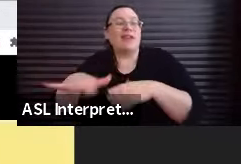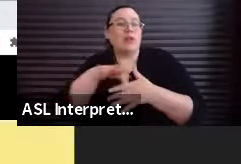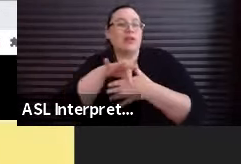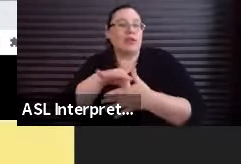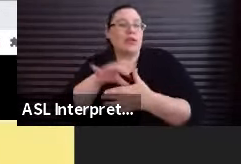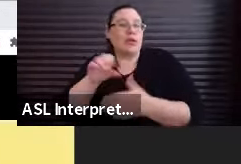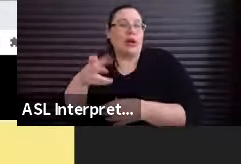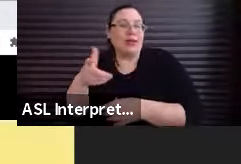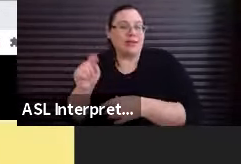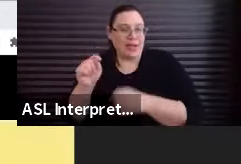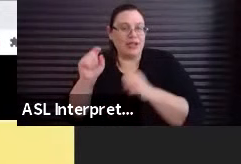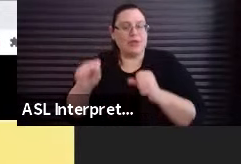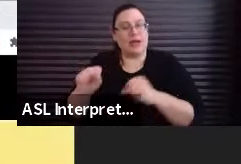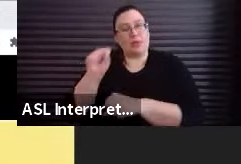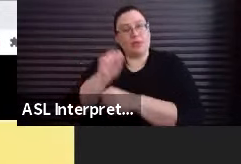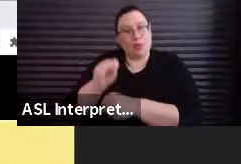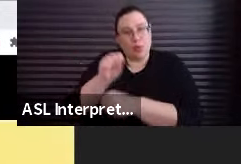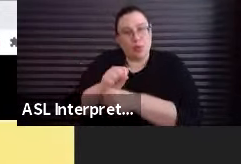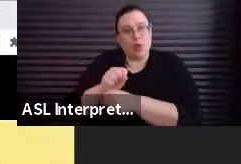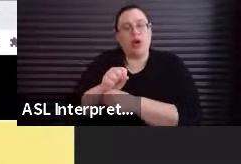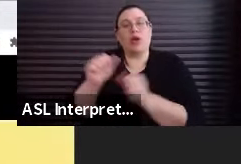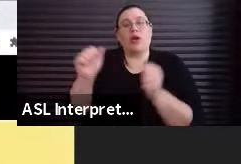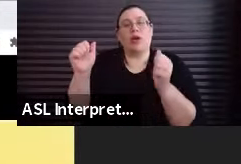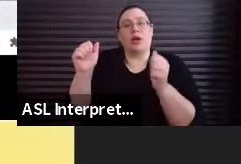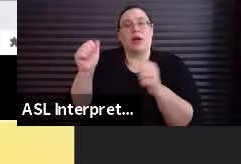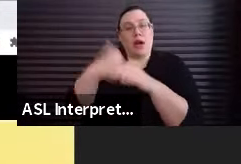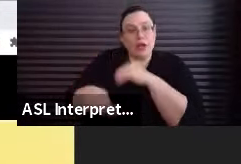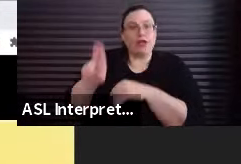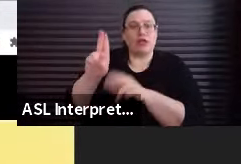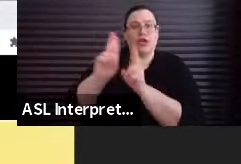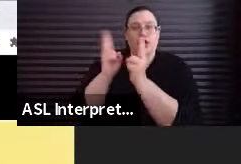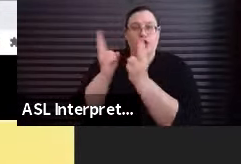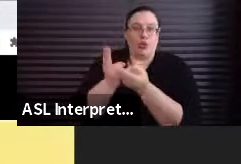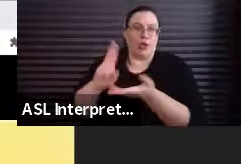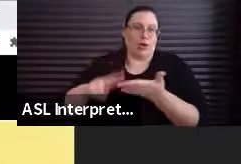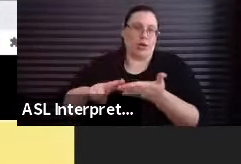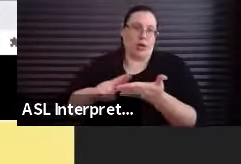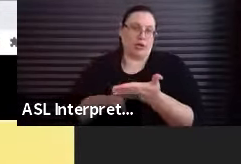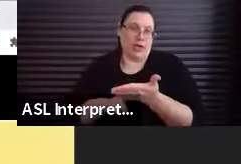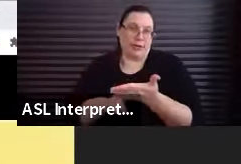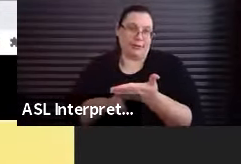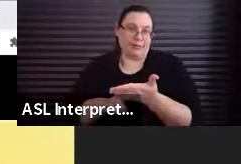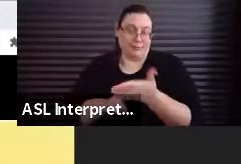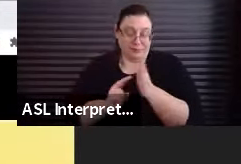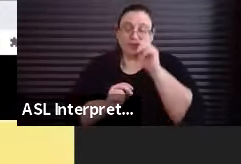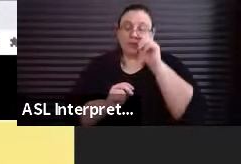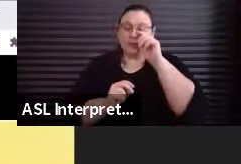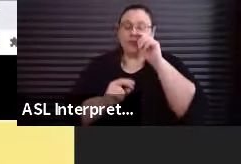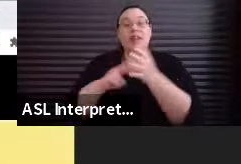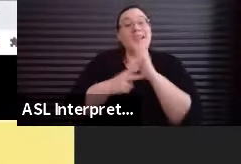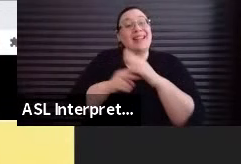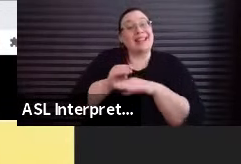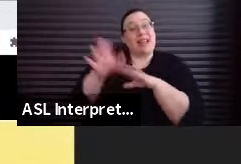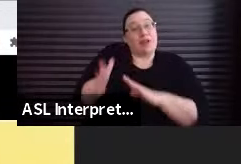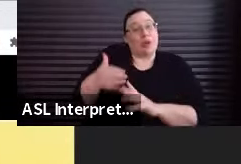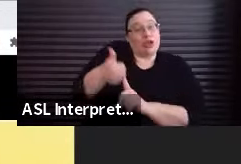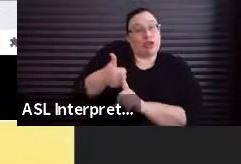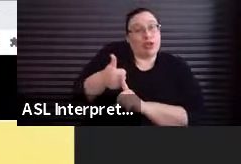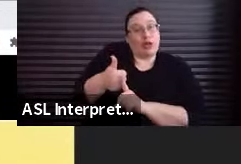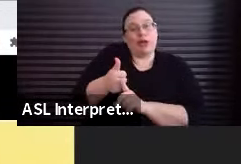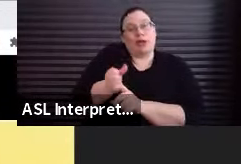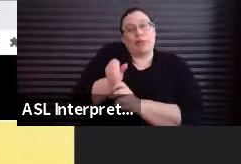be able to work under a union contract. So this means that the influencer